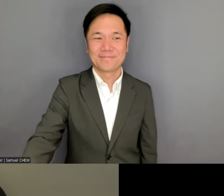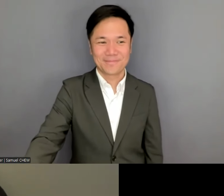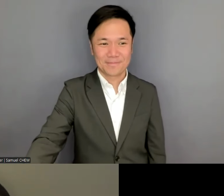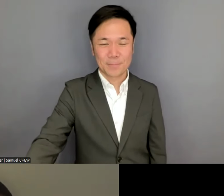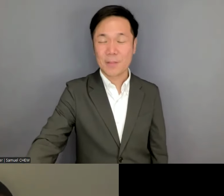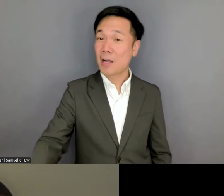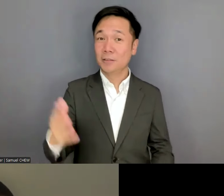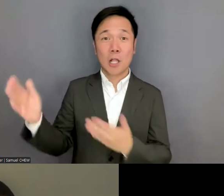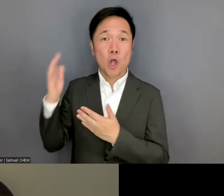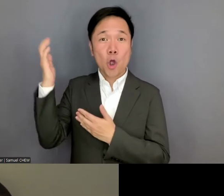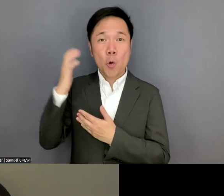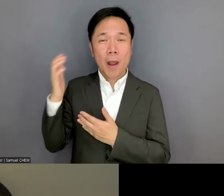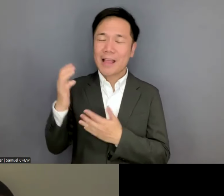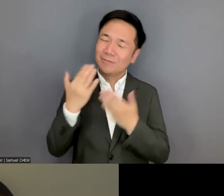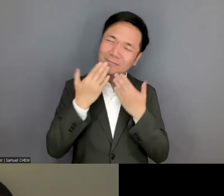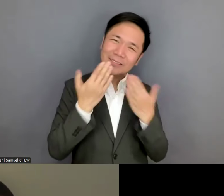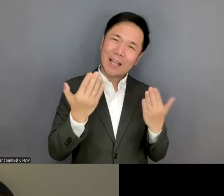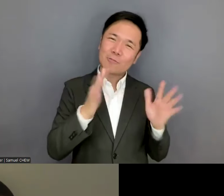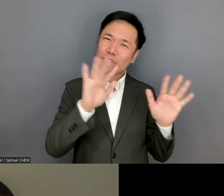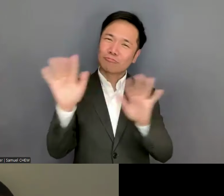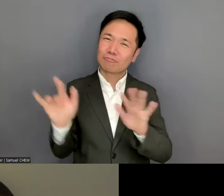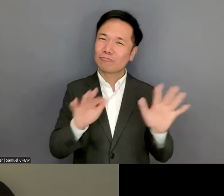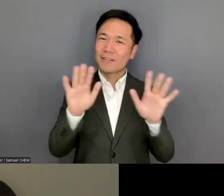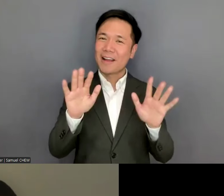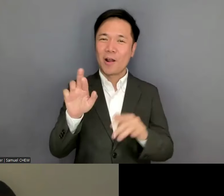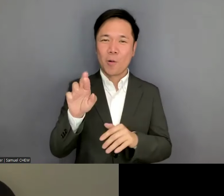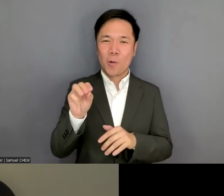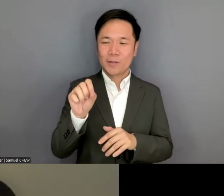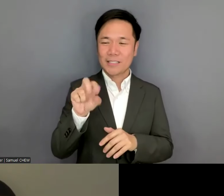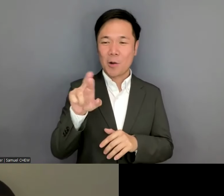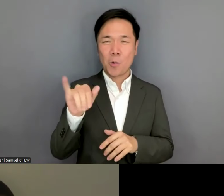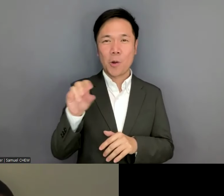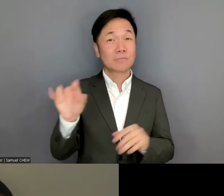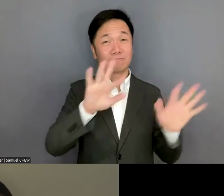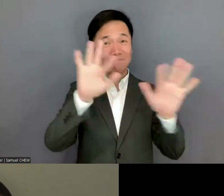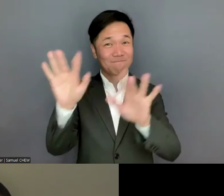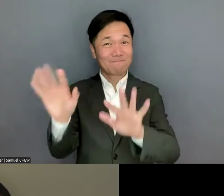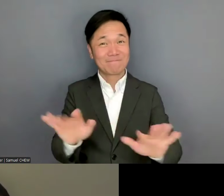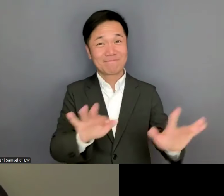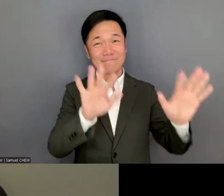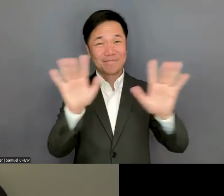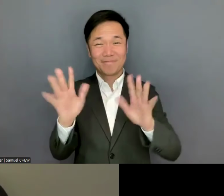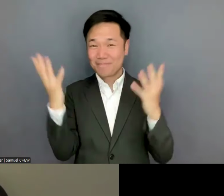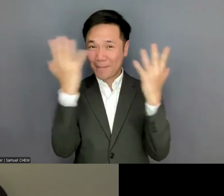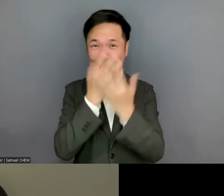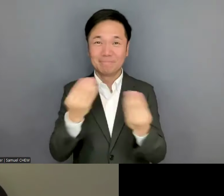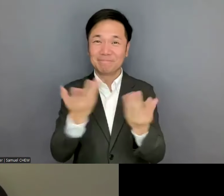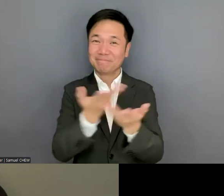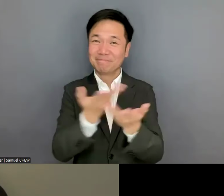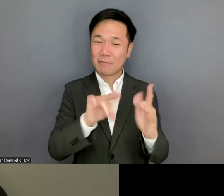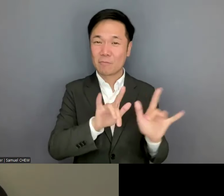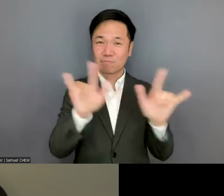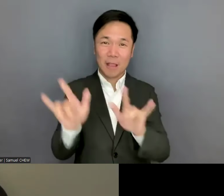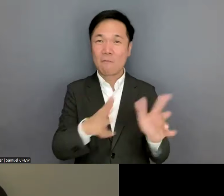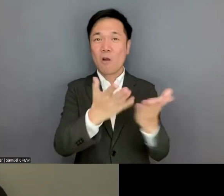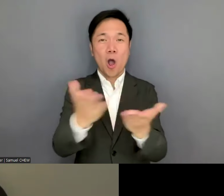Thanks so much. Thank you, Rosario. Have a lovely day, everyone. Thank you, Erika, and to all of the panelists. Thank you